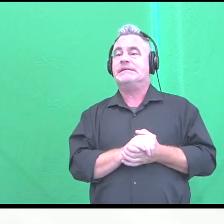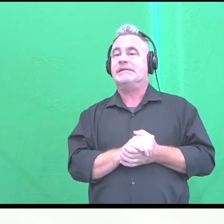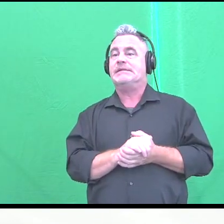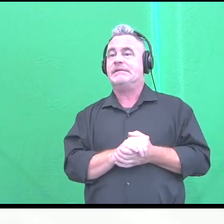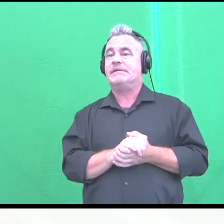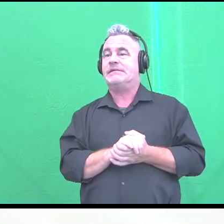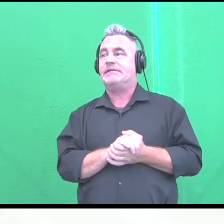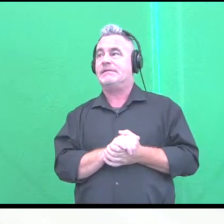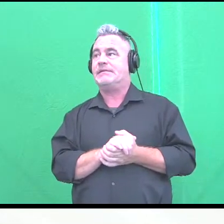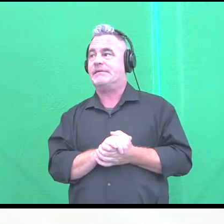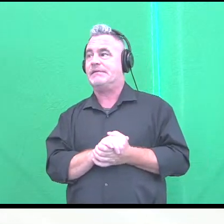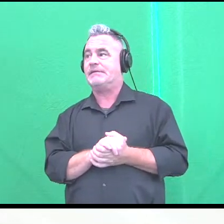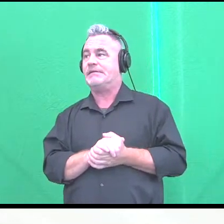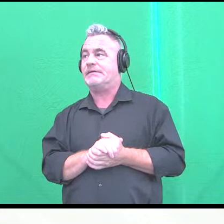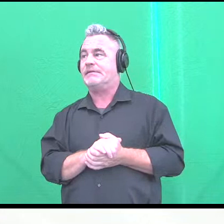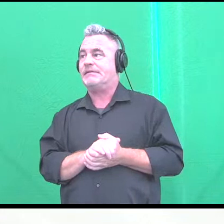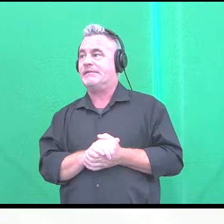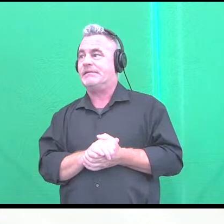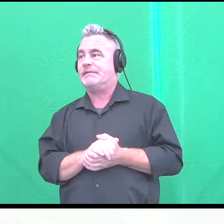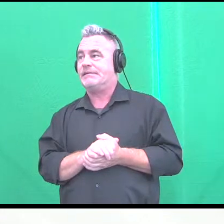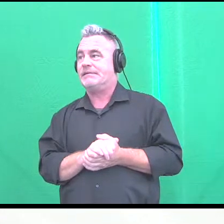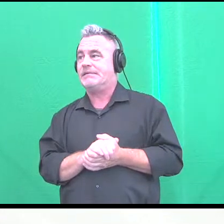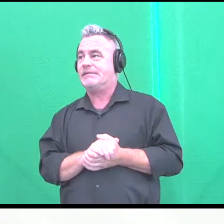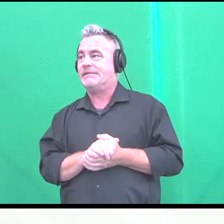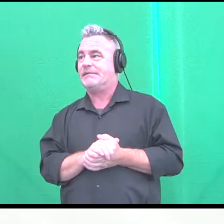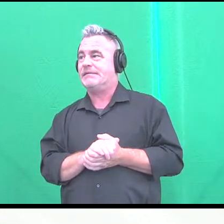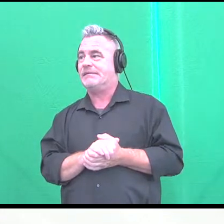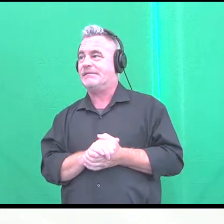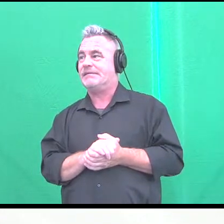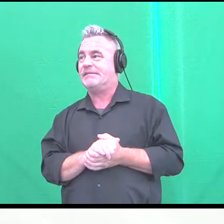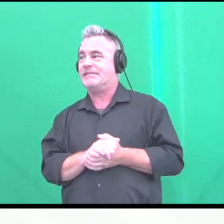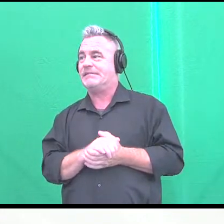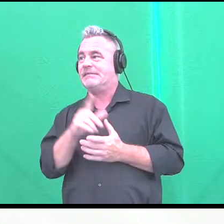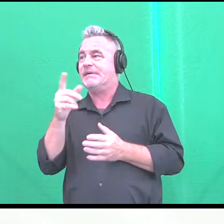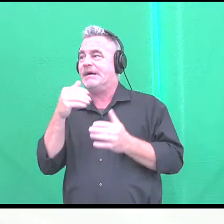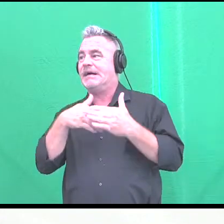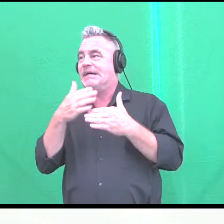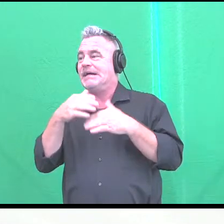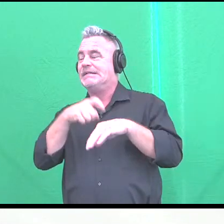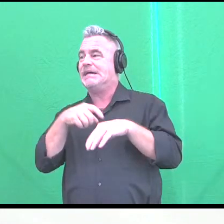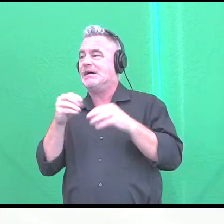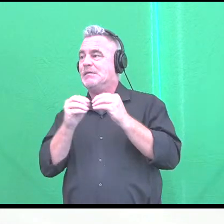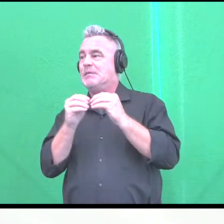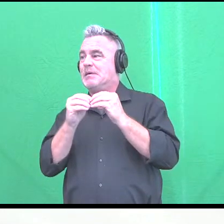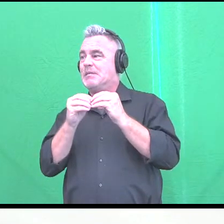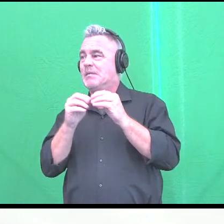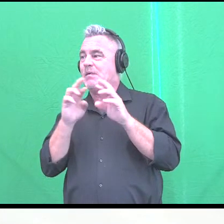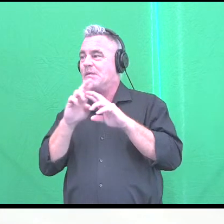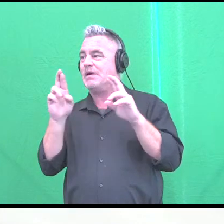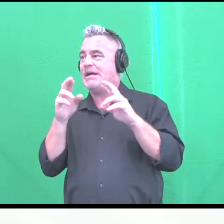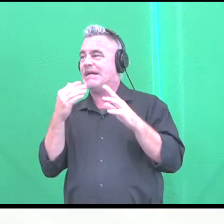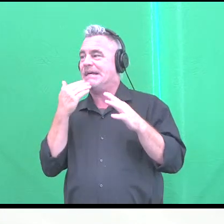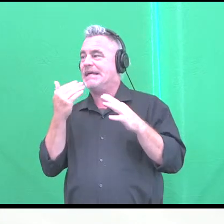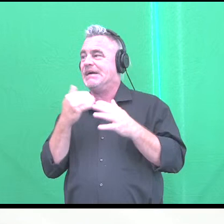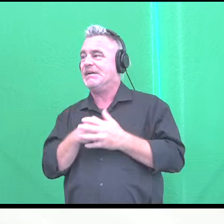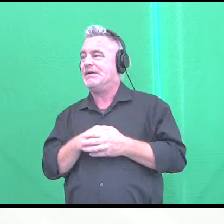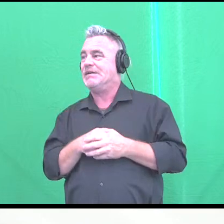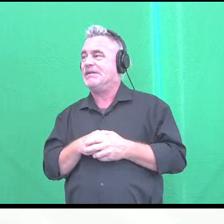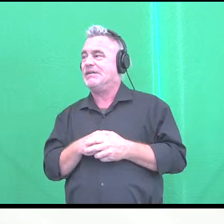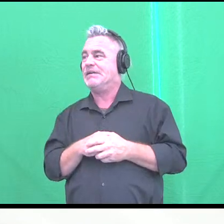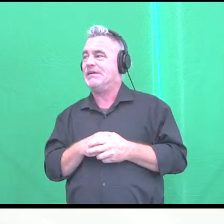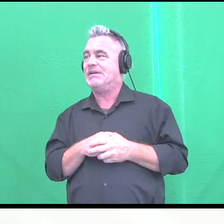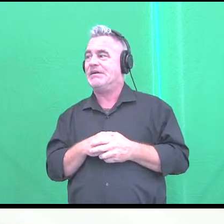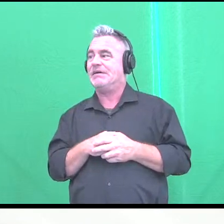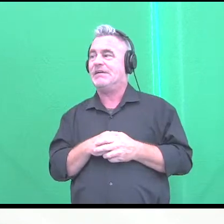not suppress them. It's too heavy for them. Pardon me, Anyways, Ms. like I said, next time I'll be more prepared. Thank you for putting up with me. Thank you.